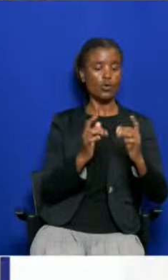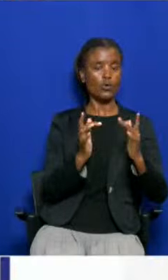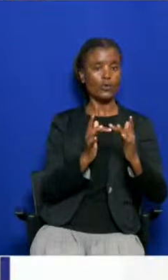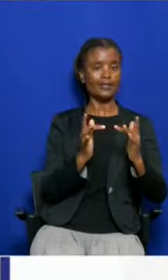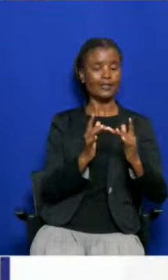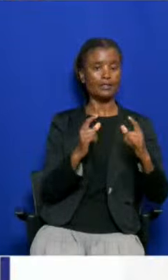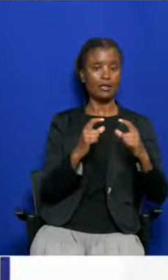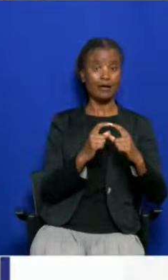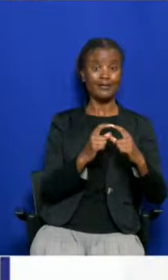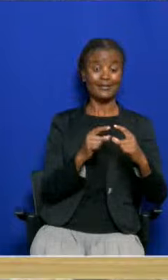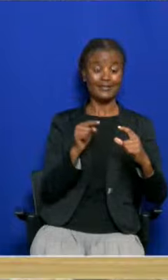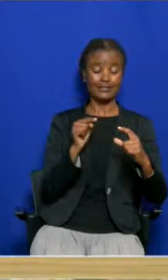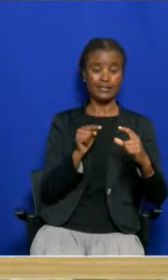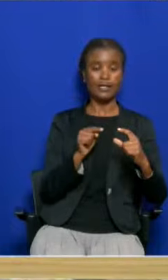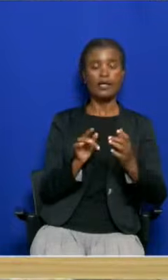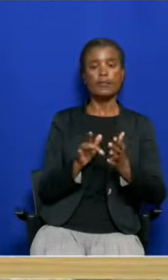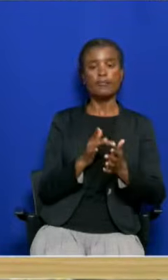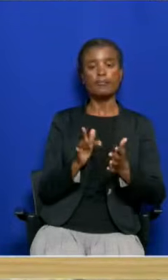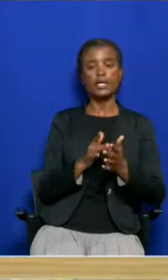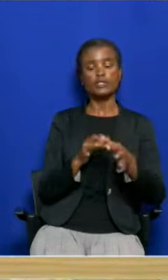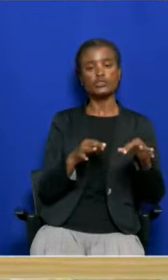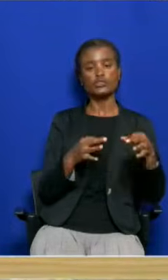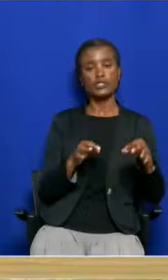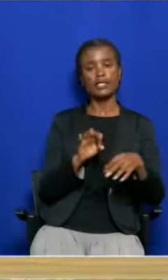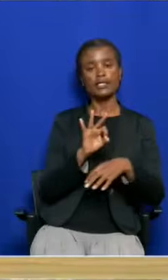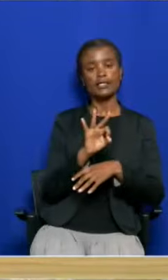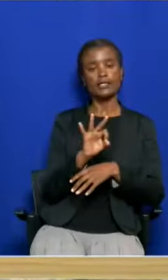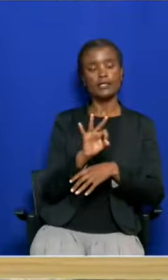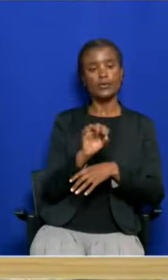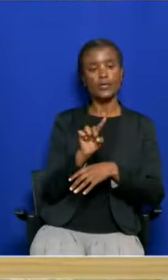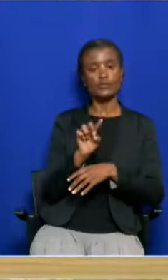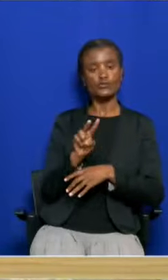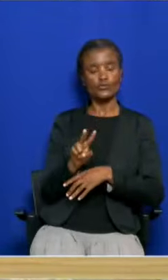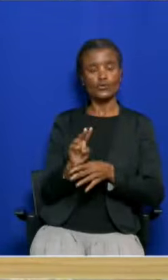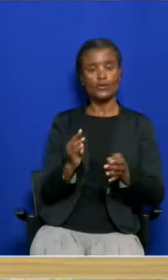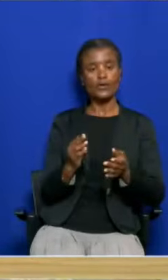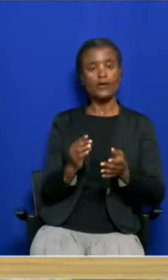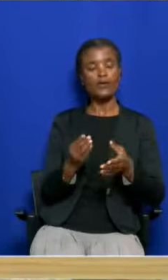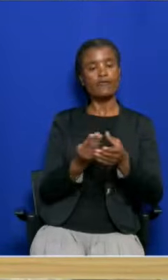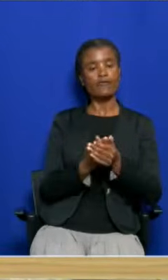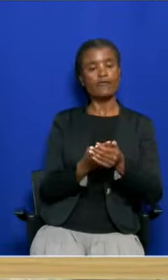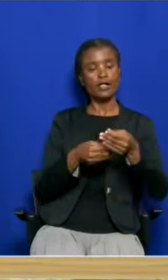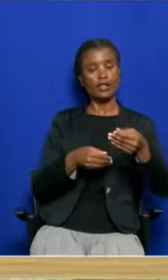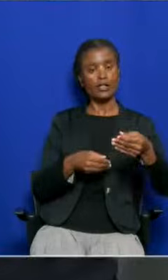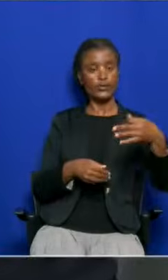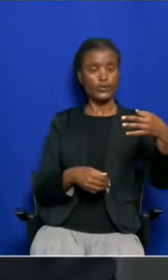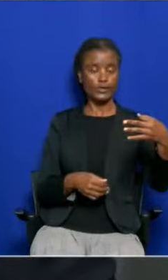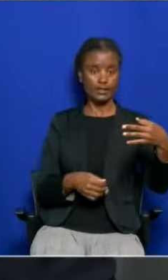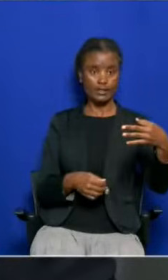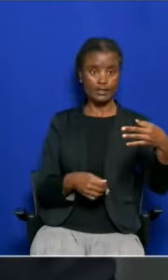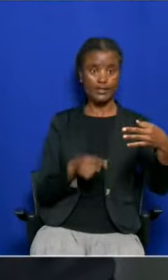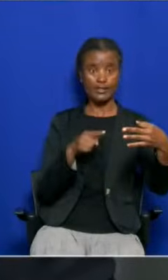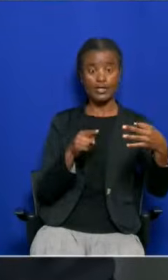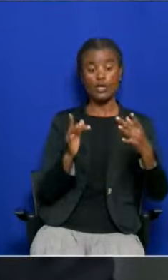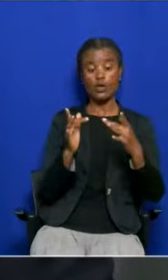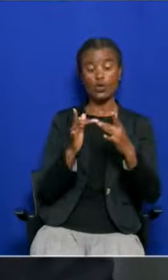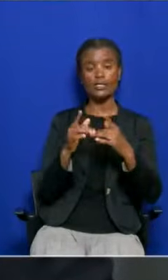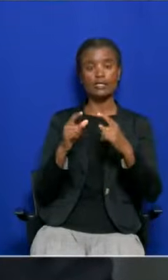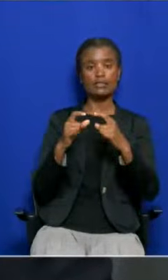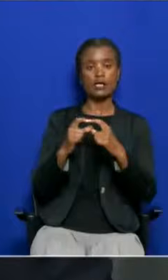page 312 of file 3. It was a contact card for Warrant Officer Zungu.